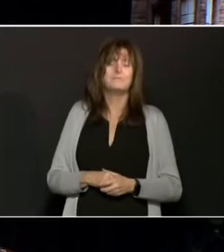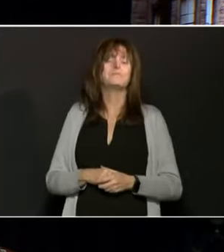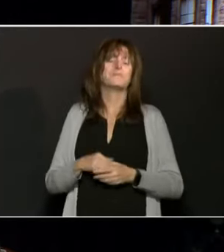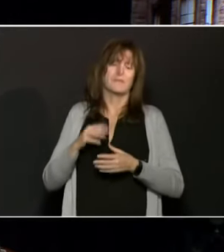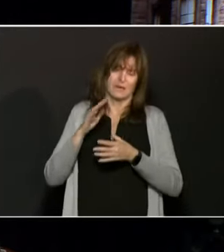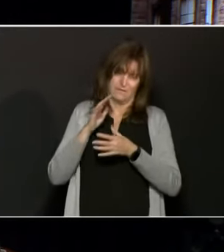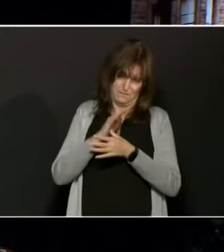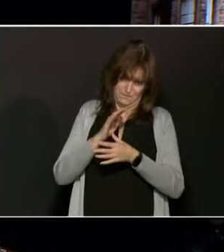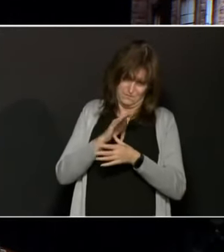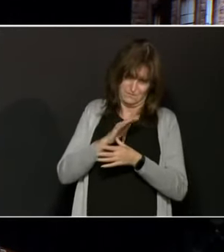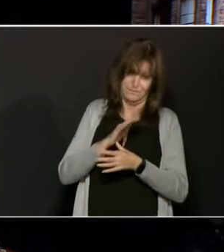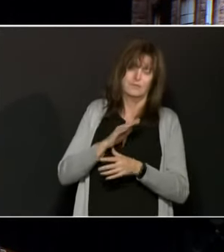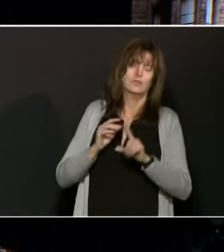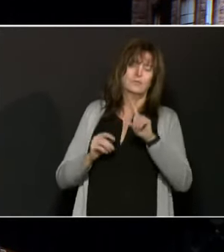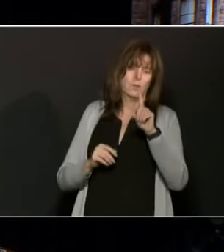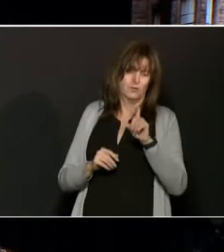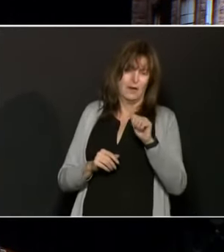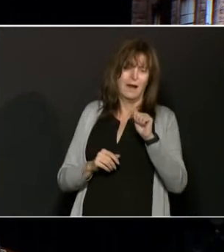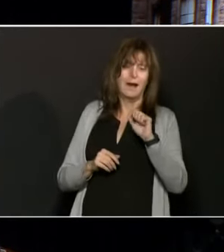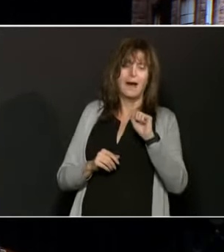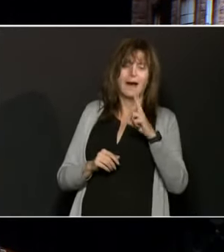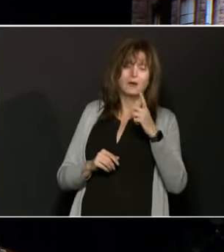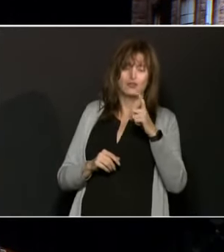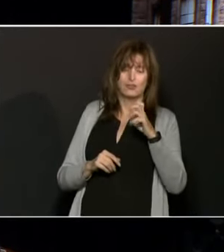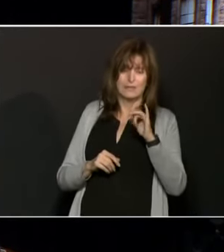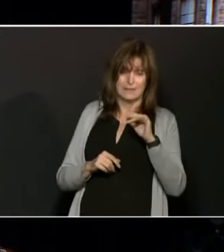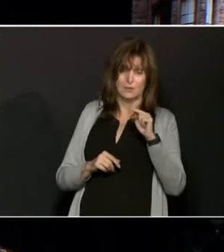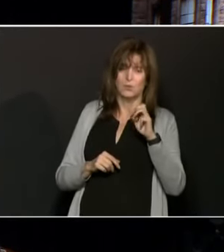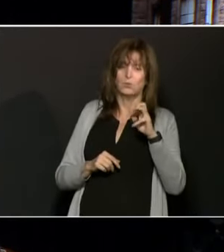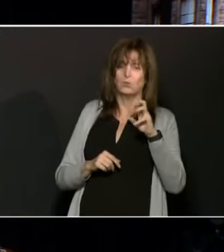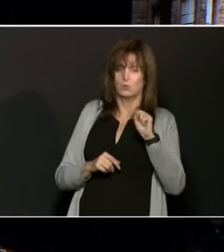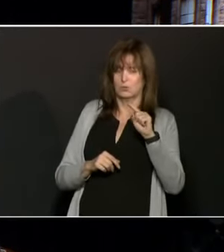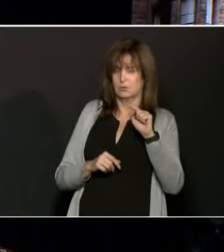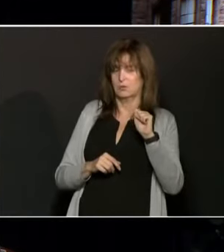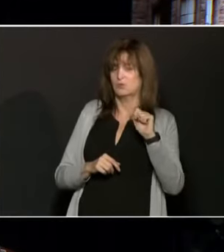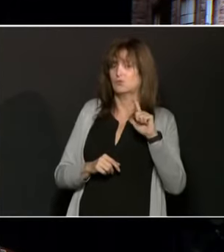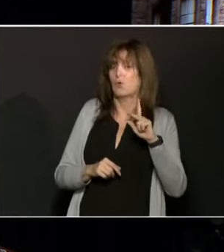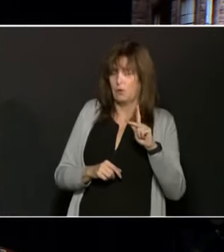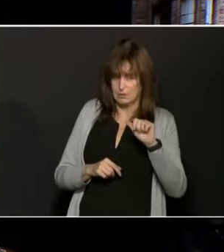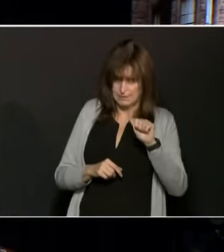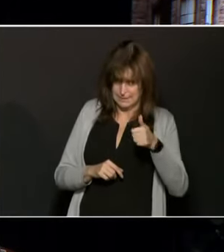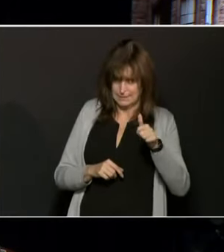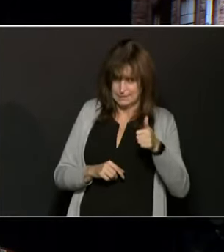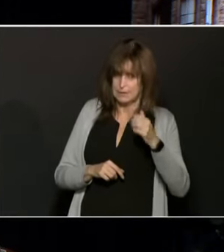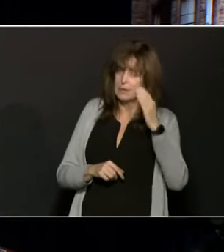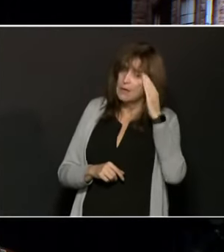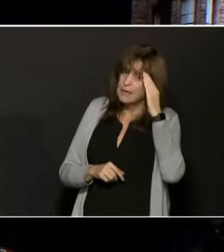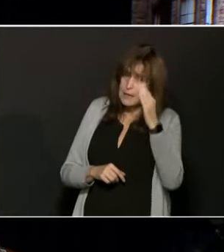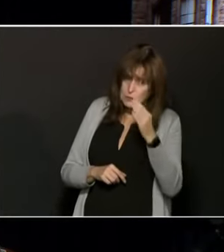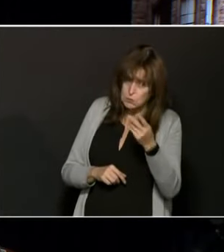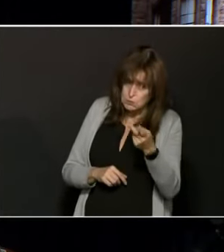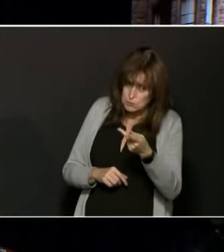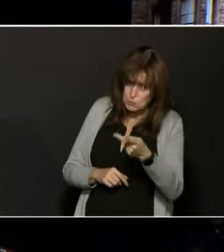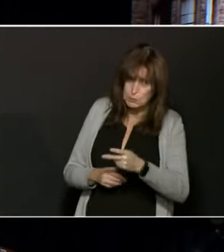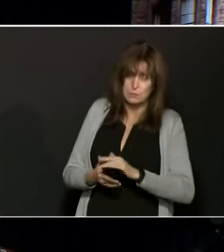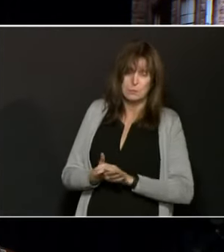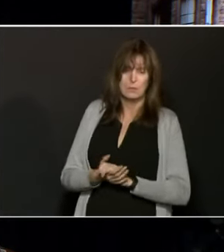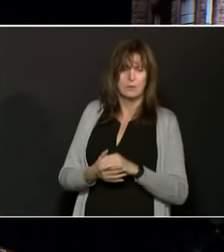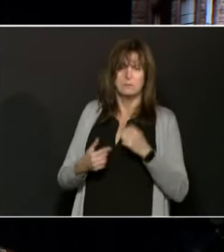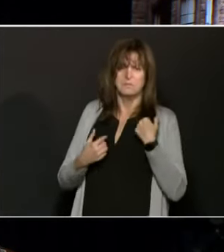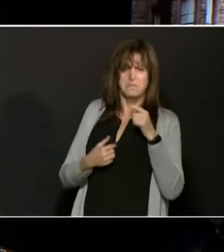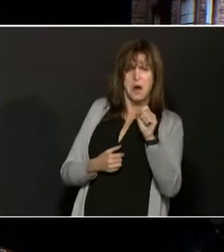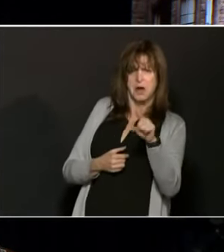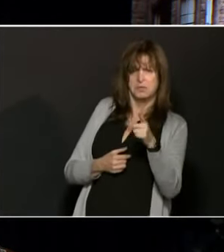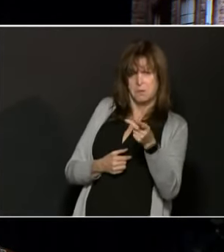Talk 1010. Please go ahead. Hi, doctors. Thanks very much for taking my questions. This is for both Dr. Williams and Dr.